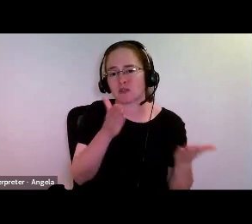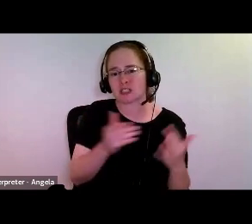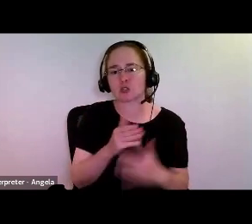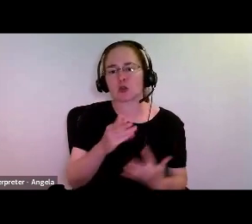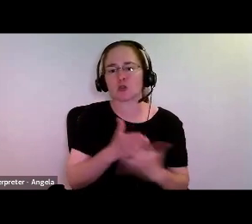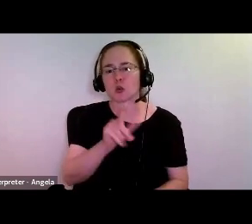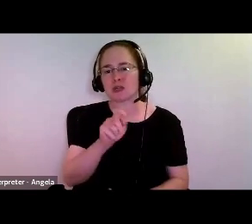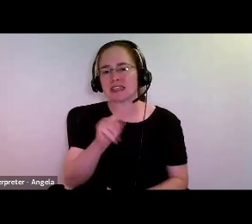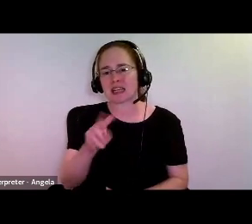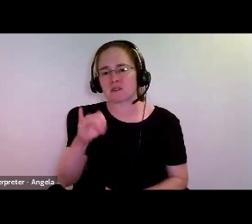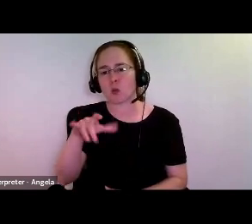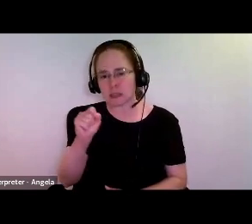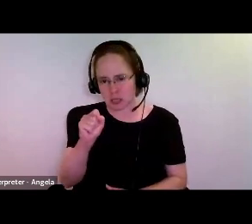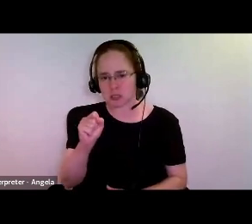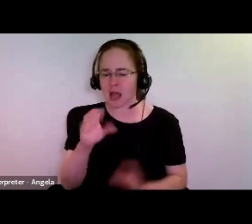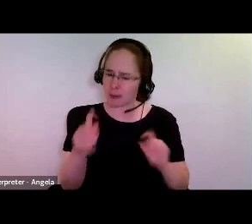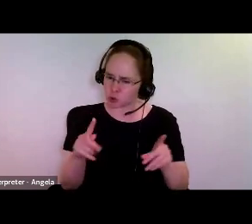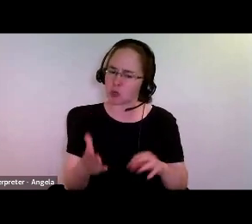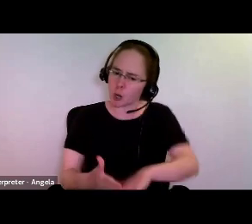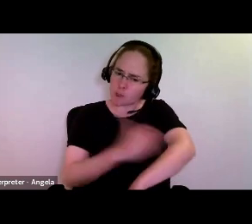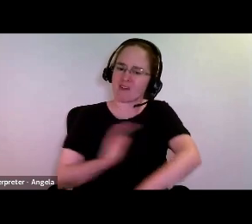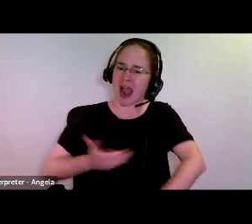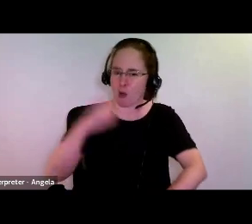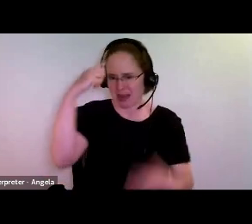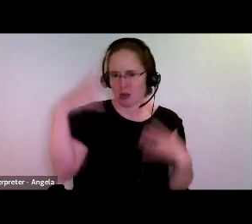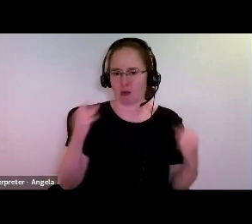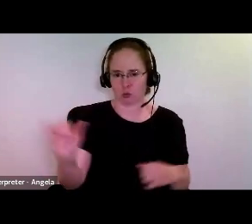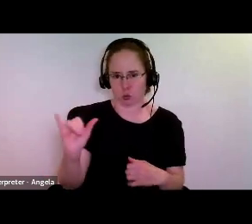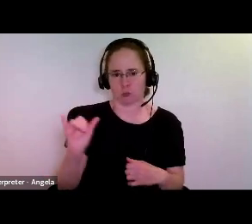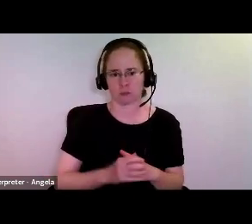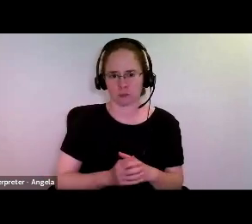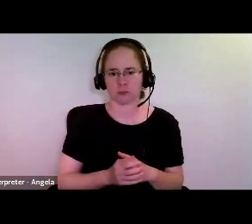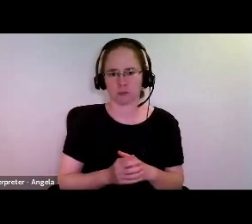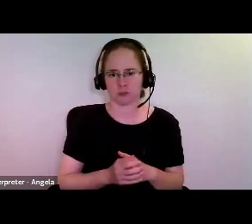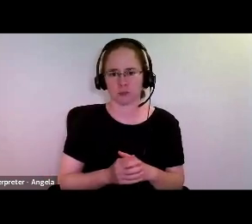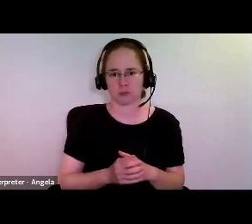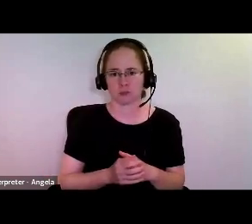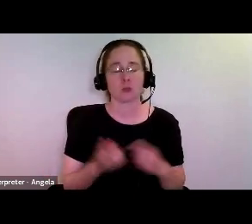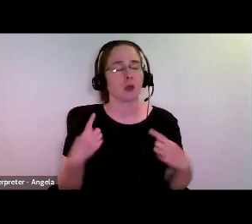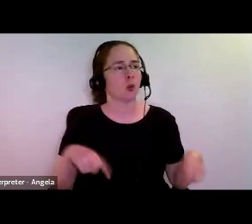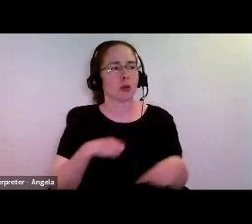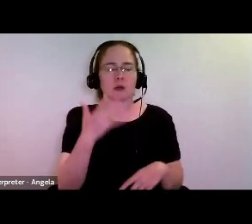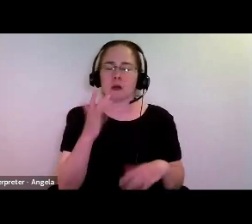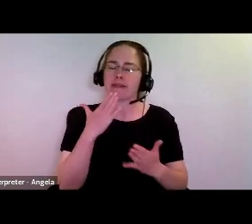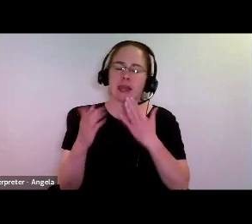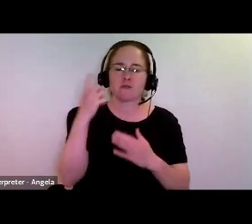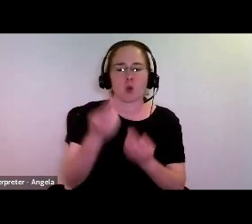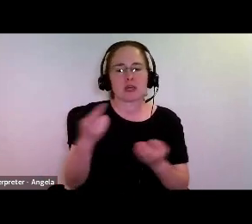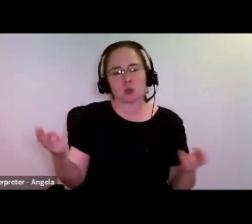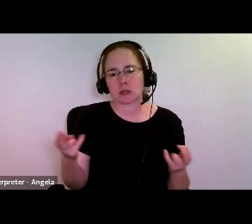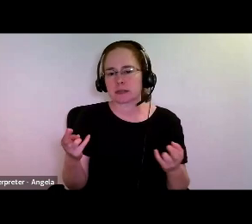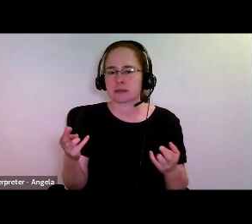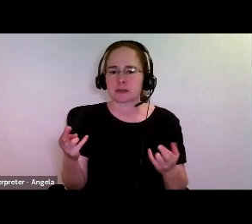Voices to improve our own mental health. We are so thankful for the resources like